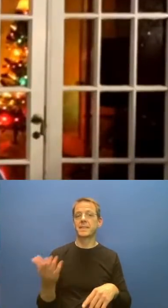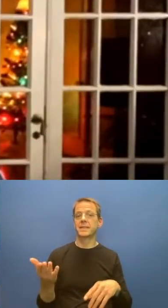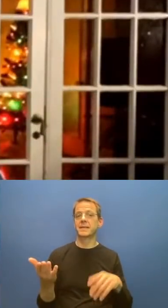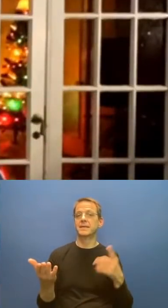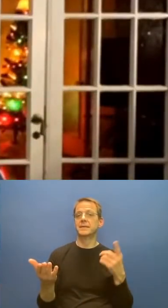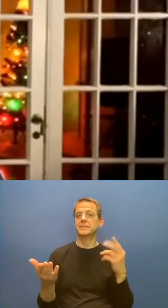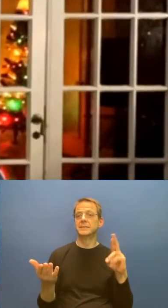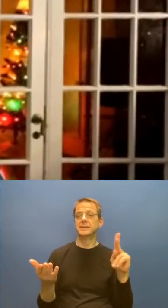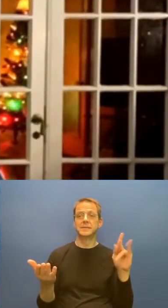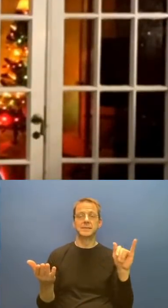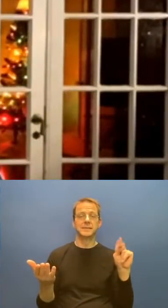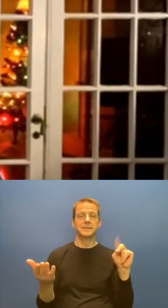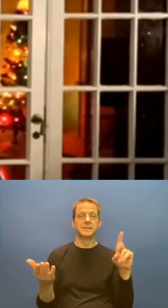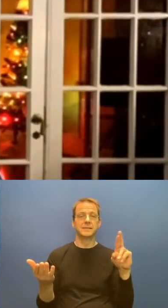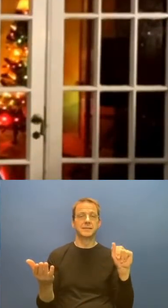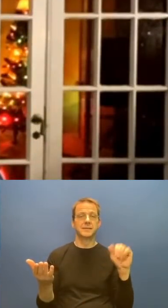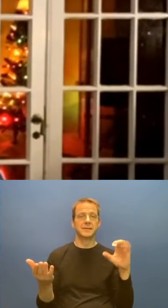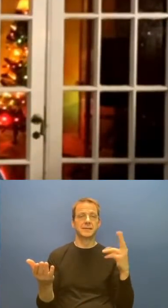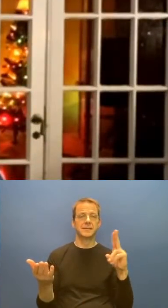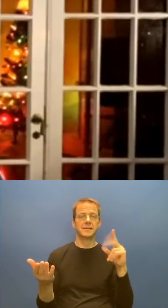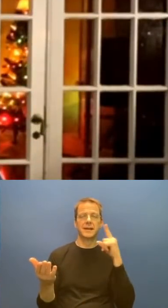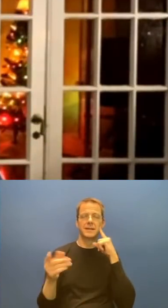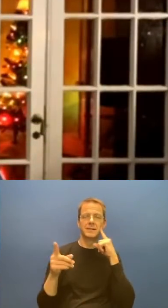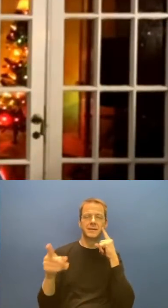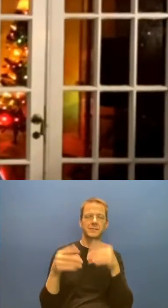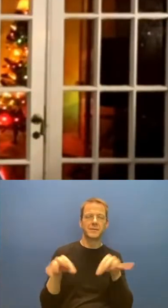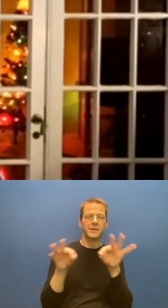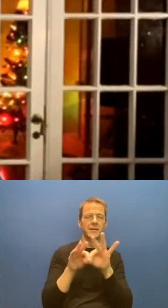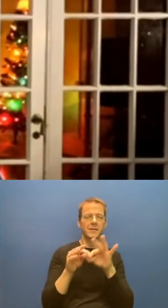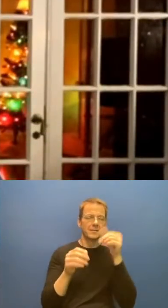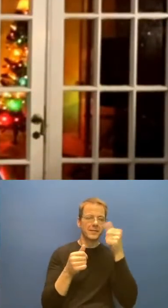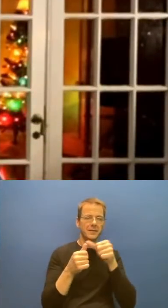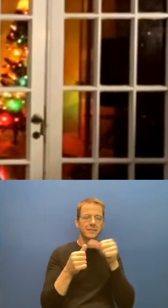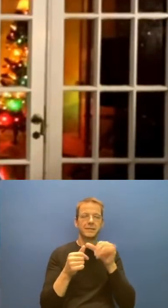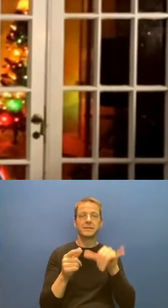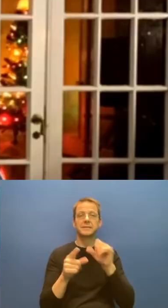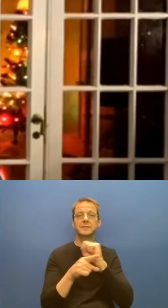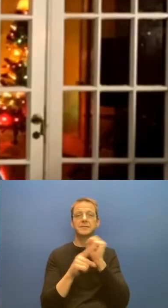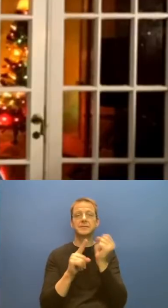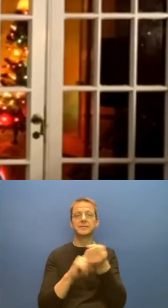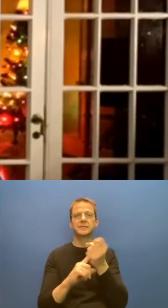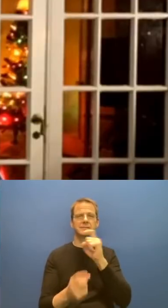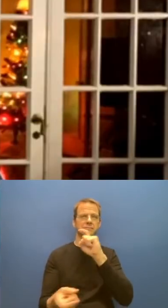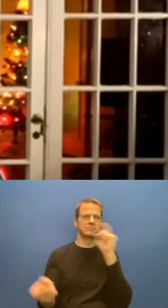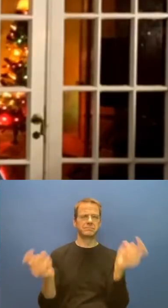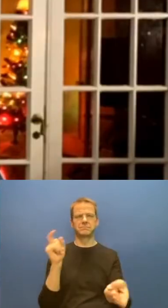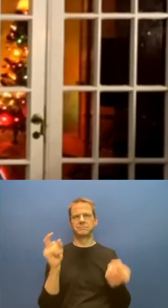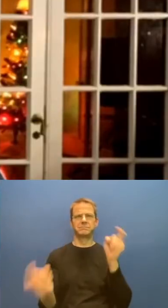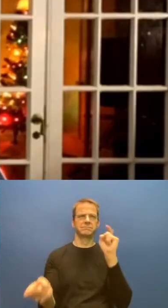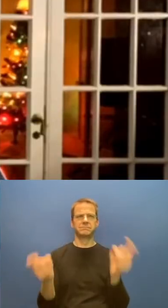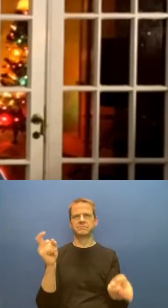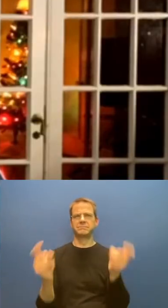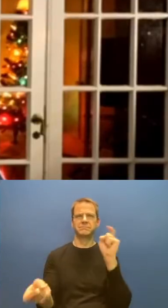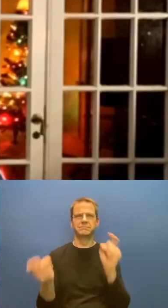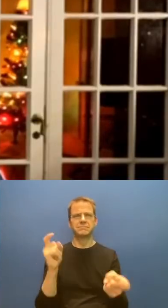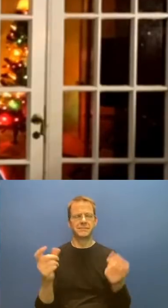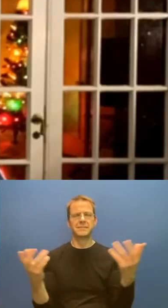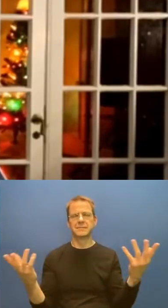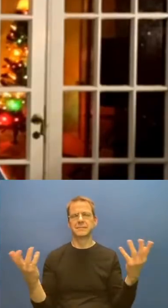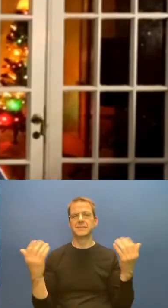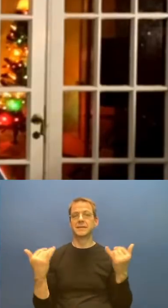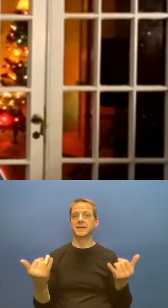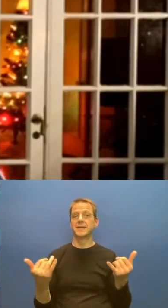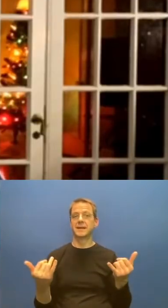So right now, the data is certainly noisy, and I mean that in the context that we don't have